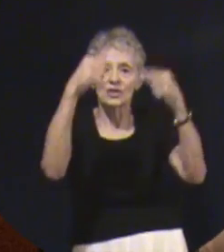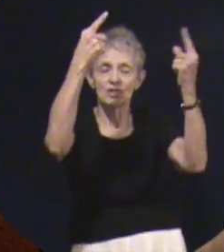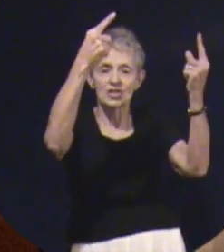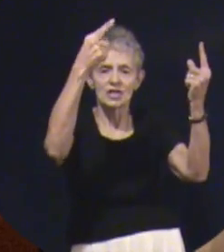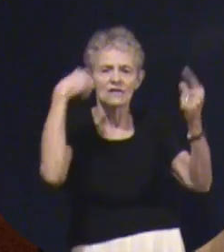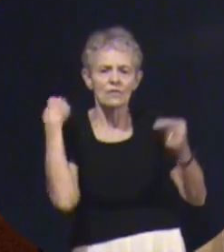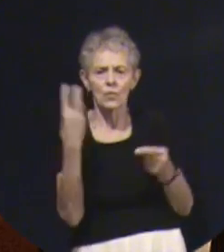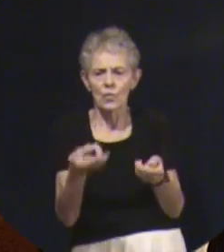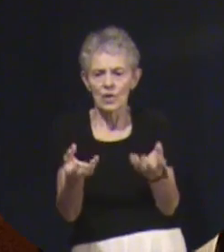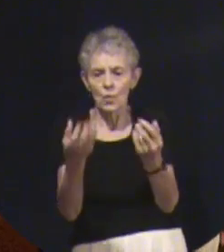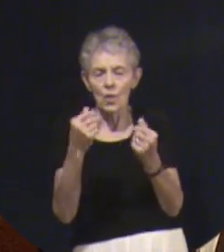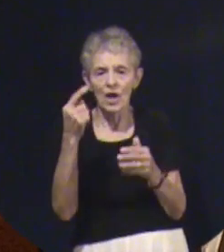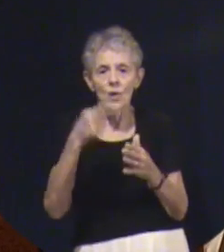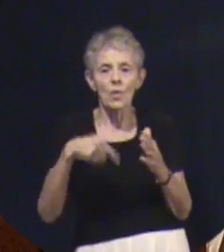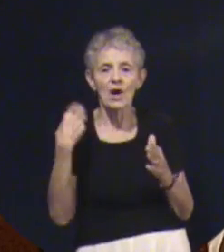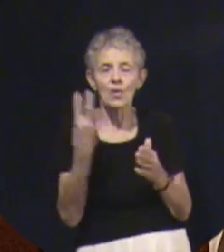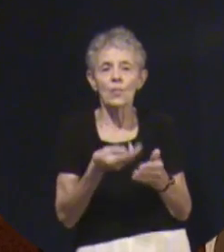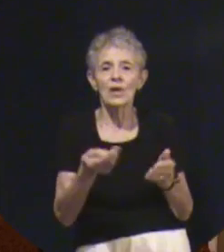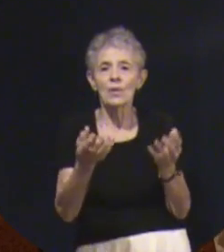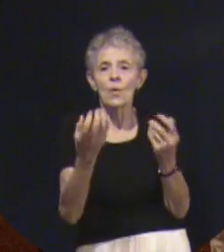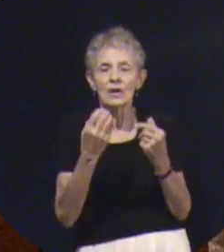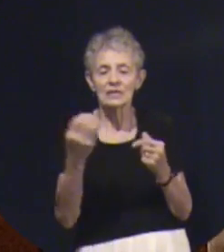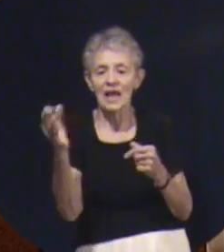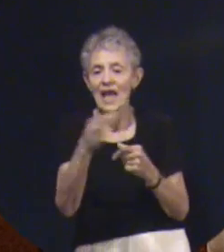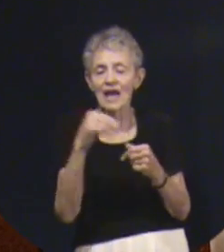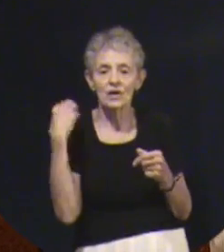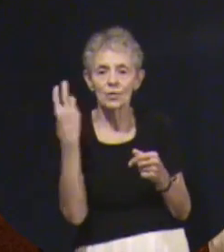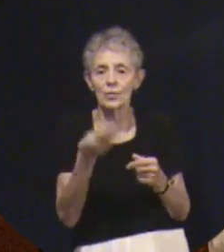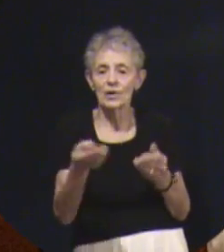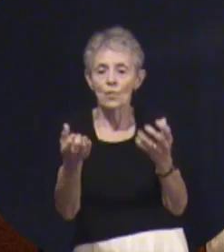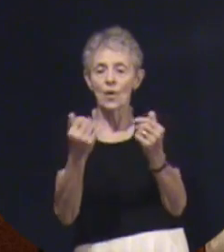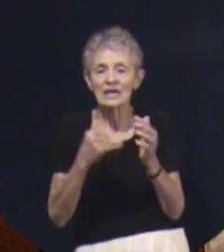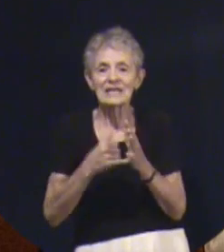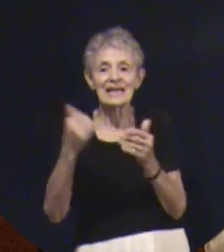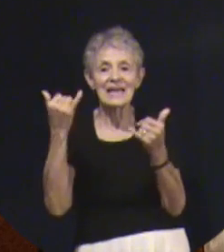We want what we want, and we want it now.